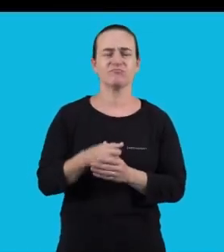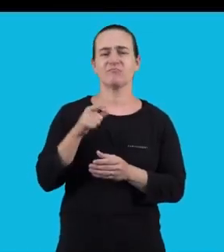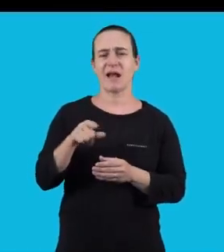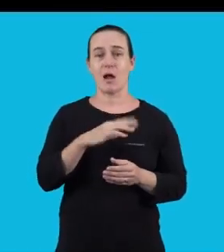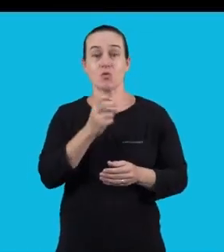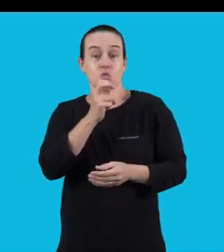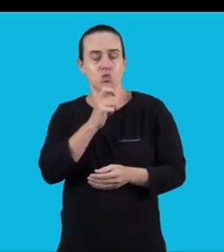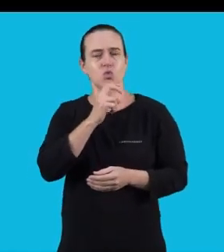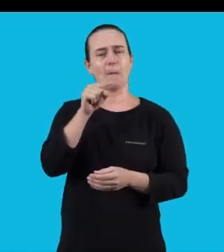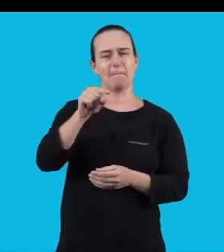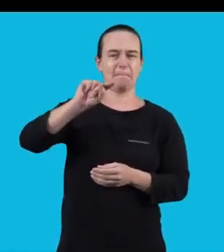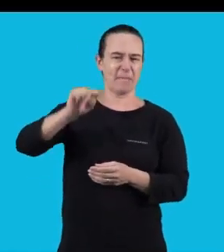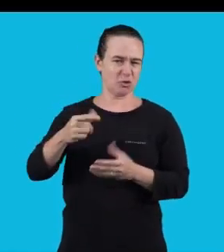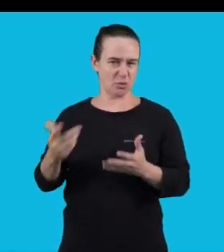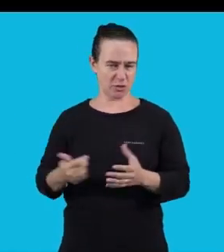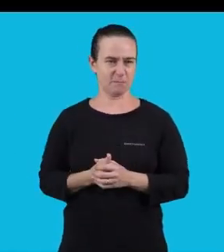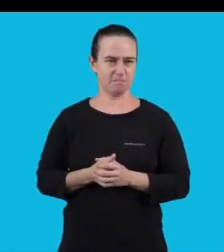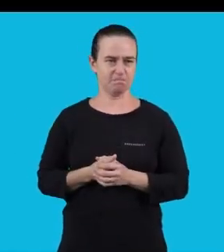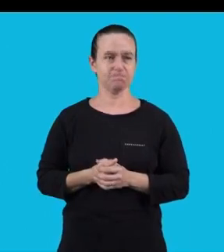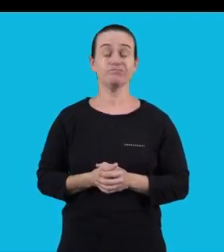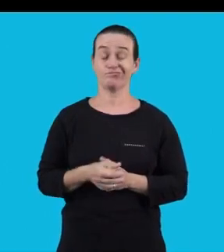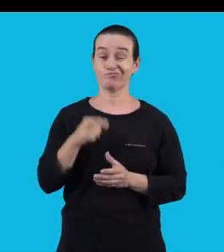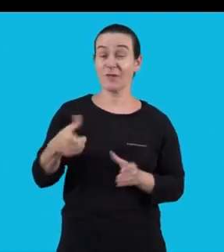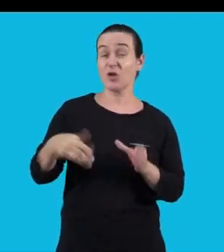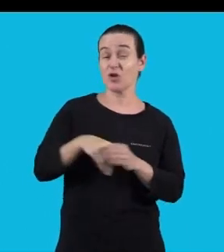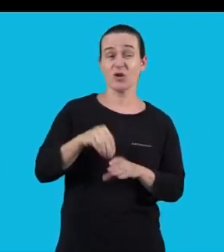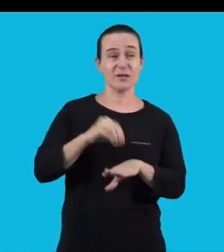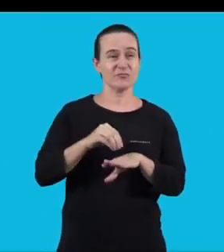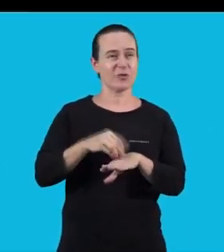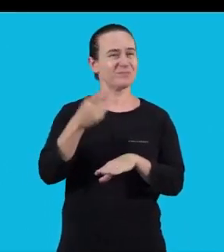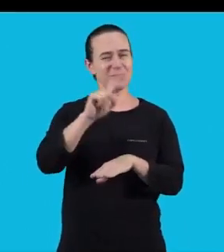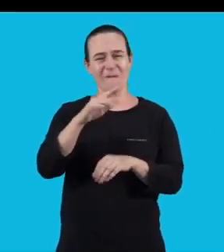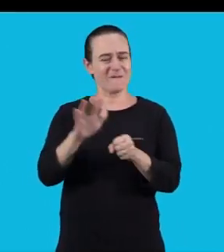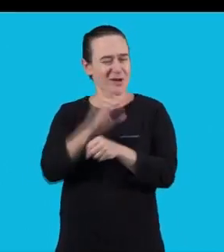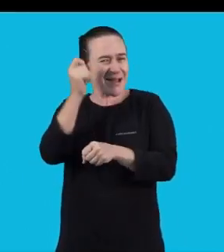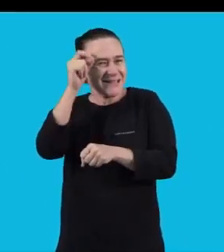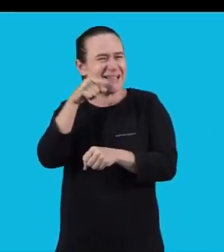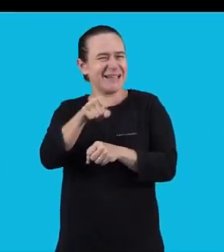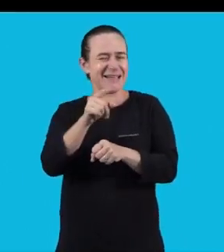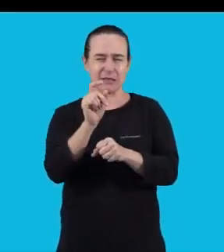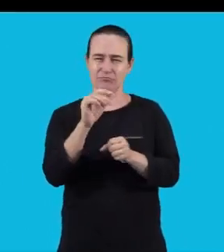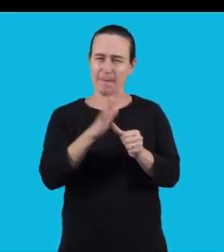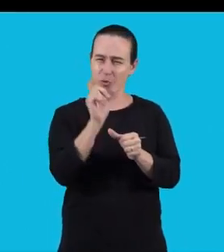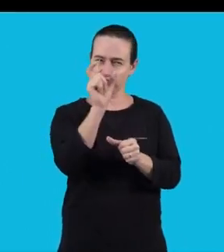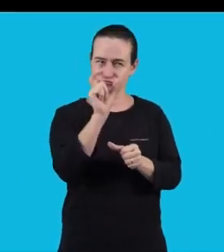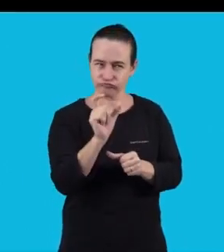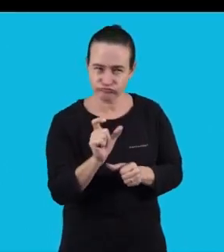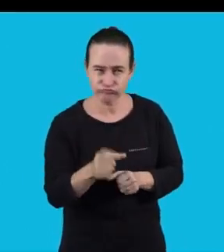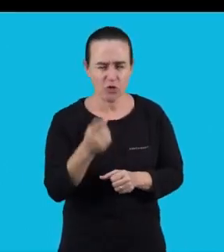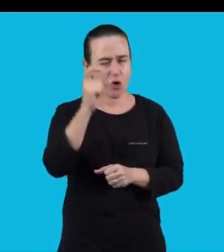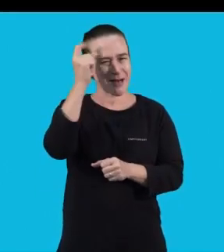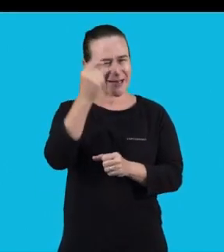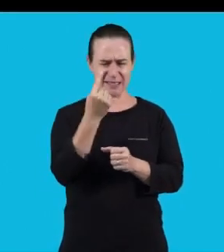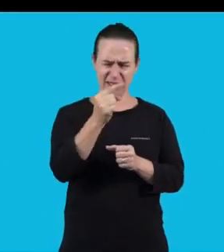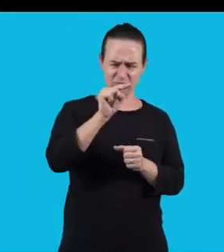application of punctuation. Content problems include a lack of knowledge of key terms, not understanding the function